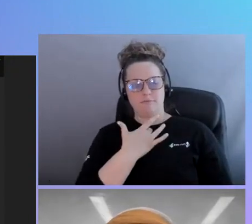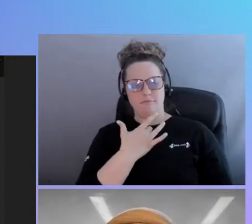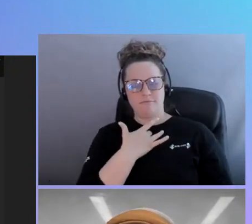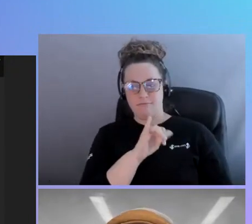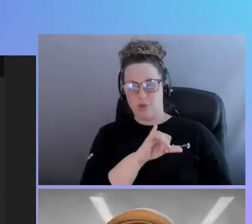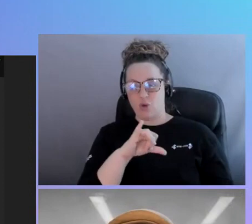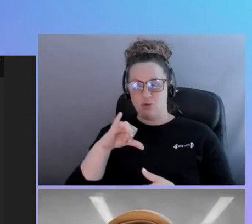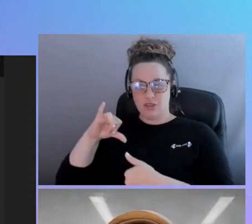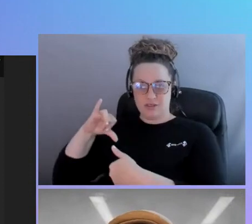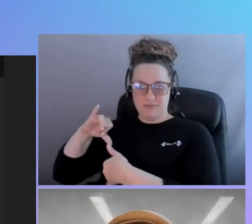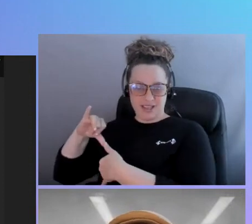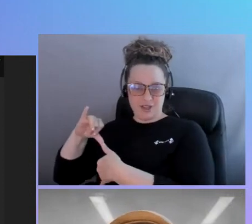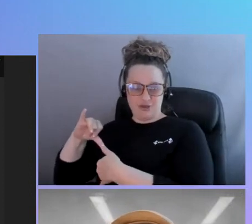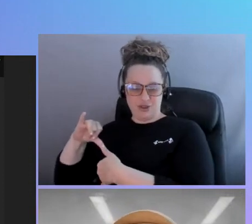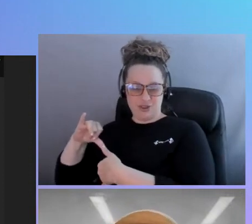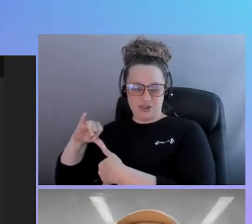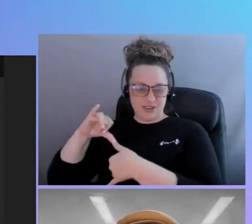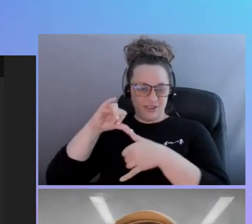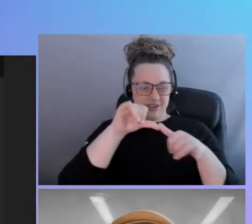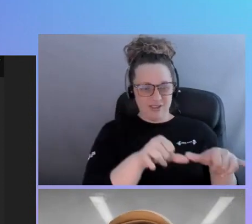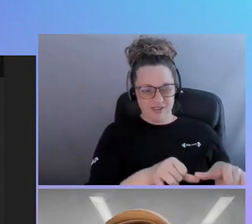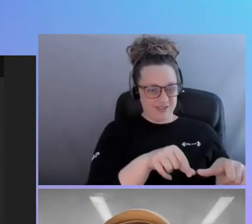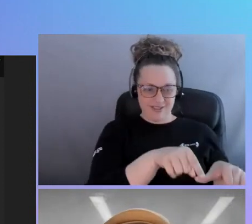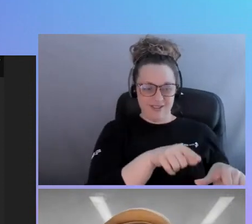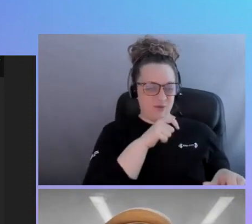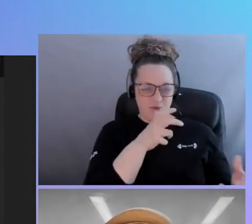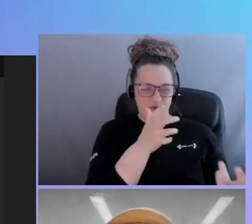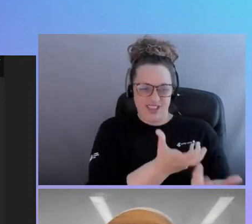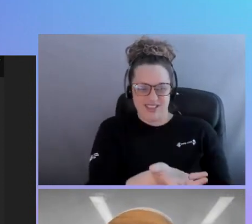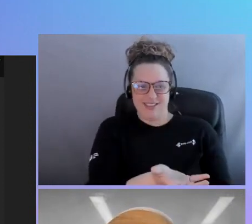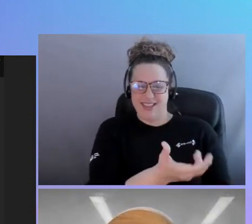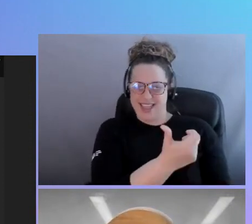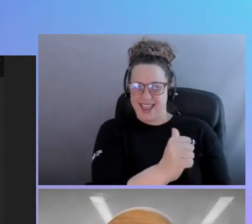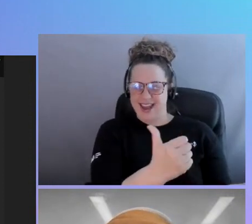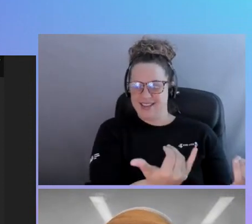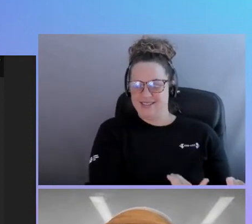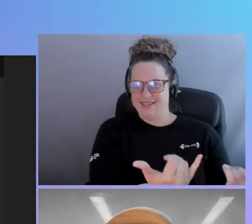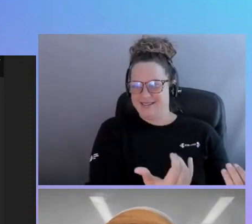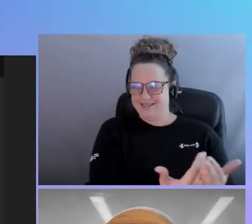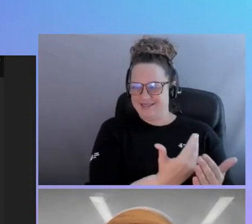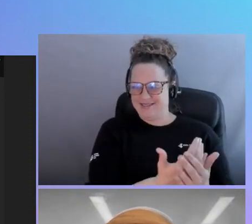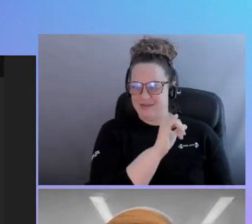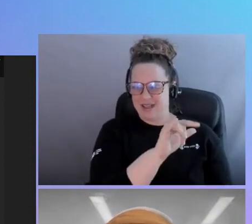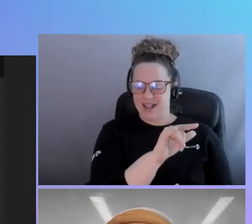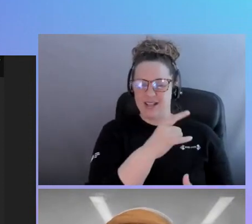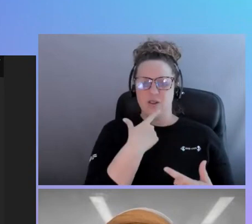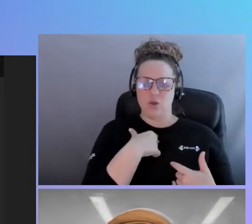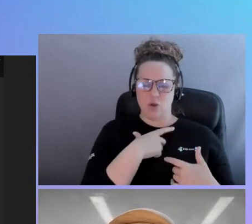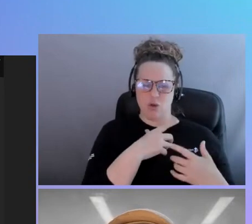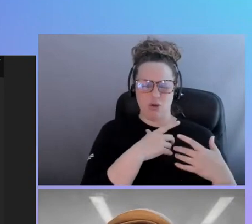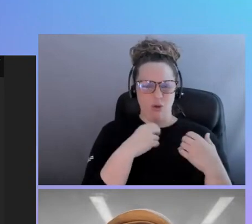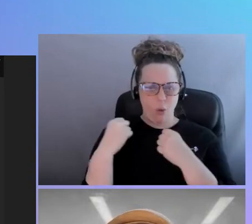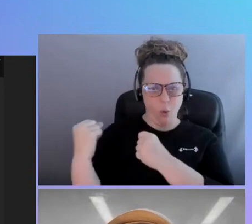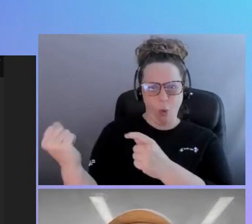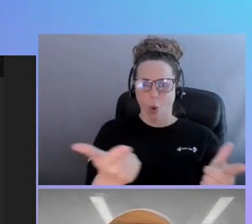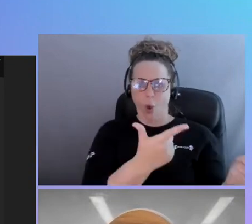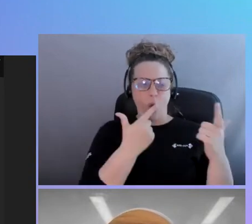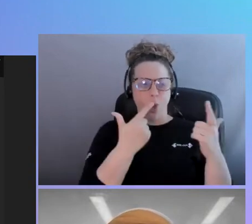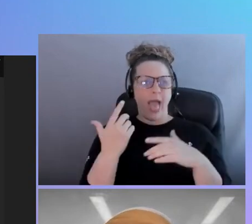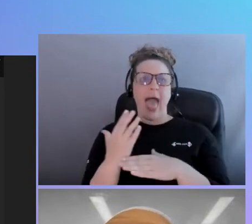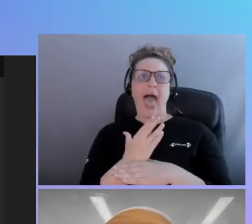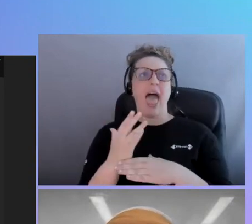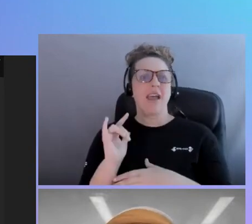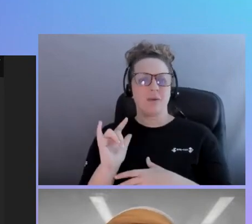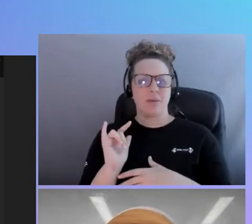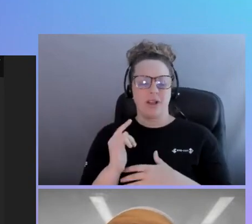measurements wouldn't fit any of the specific pilots. So by trying to design a cockpit for everyone or for the average pilot,